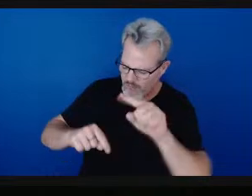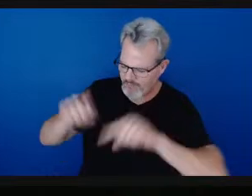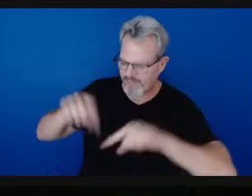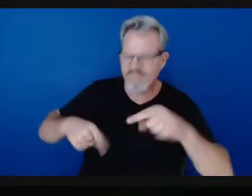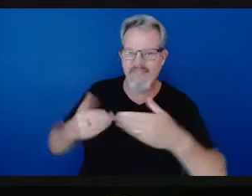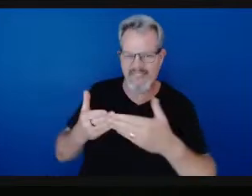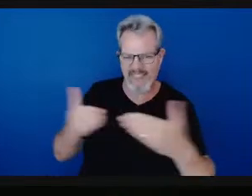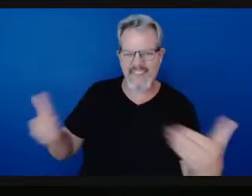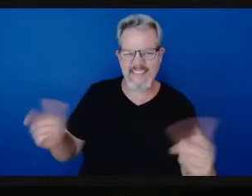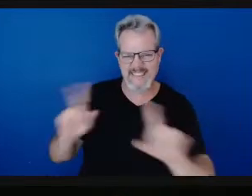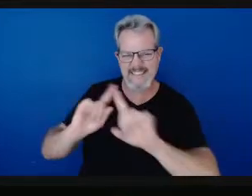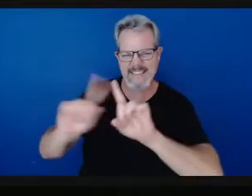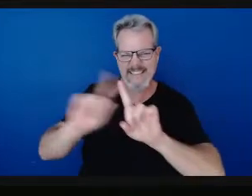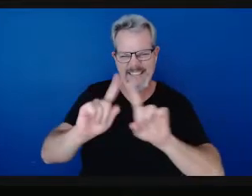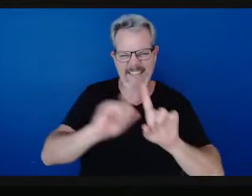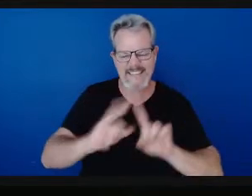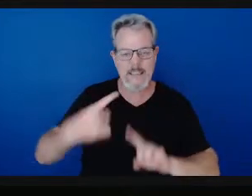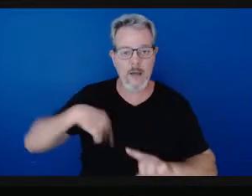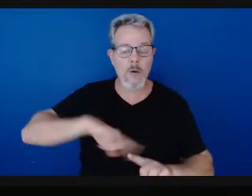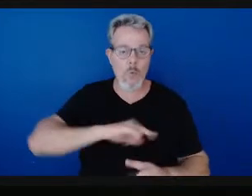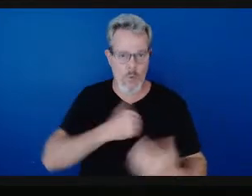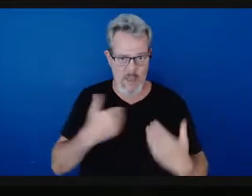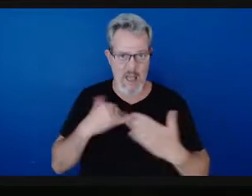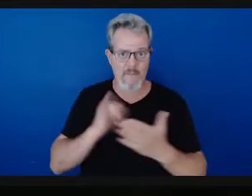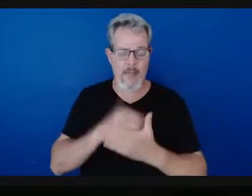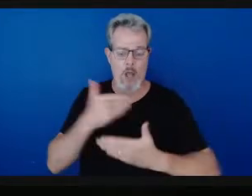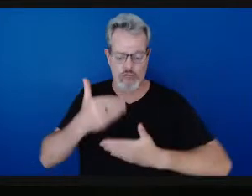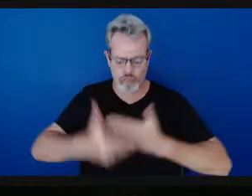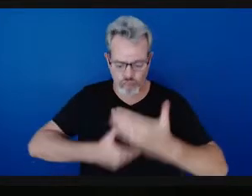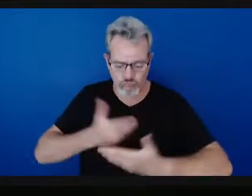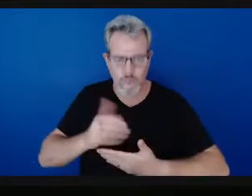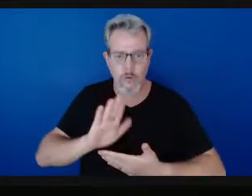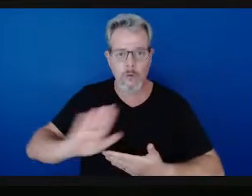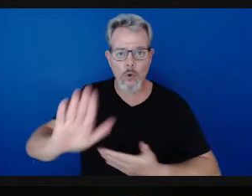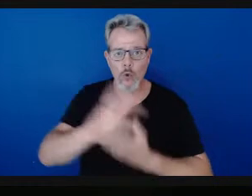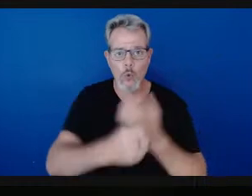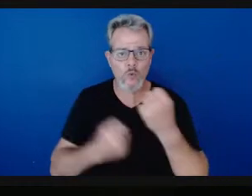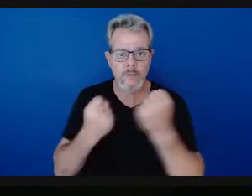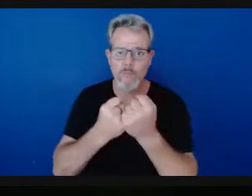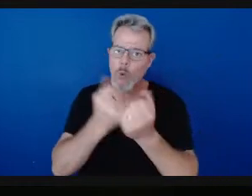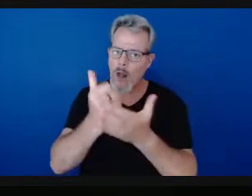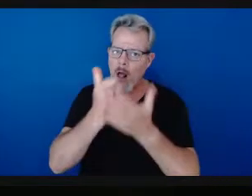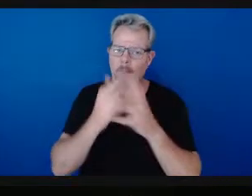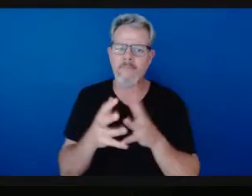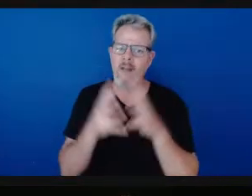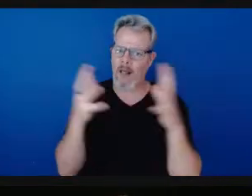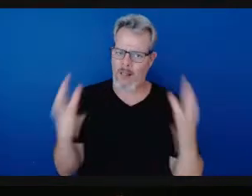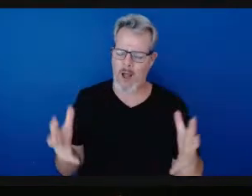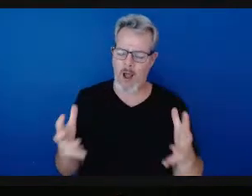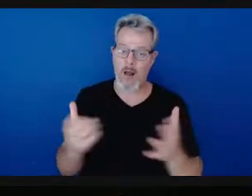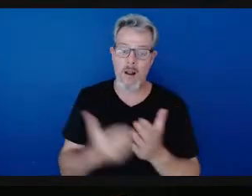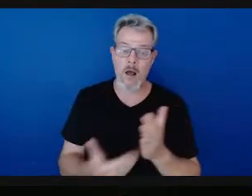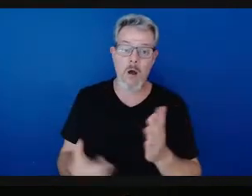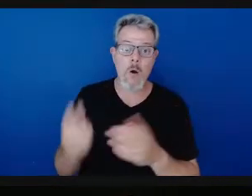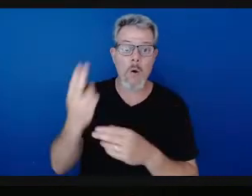yeah, that's kind of what we have going, and your support goes a long way. We appreciate that. Want to shout out some